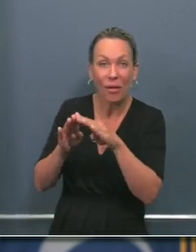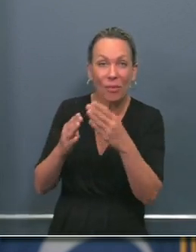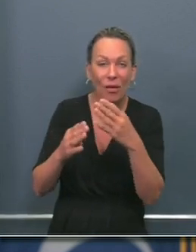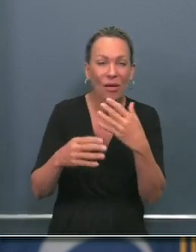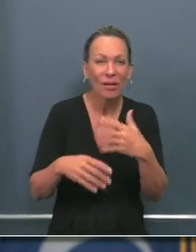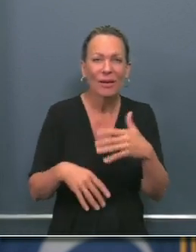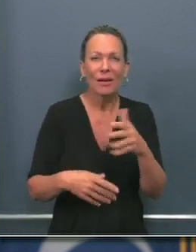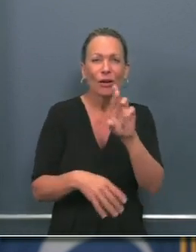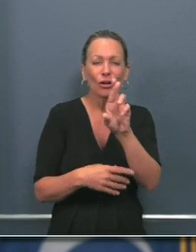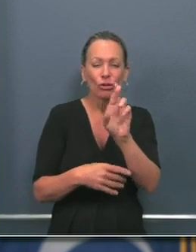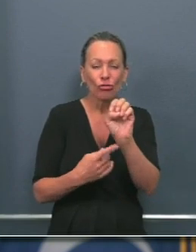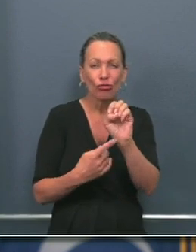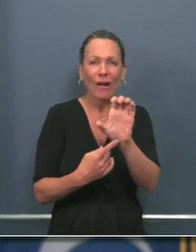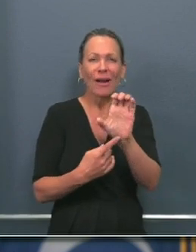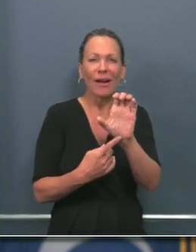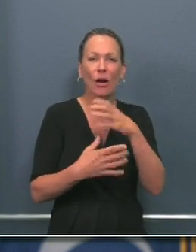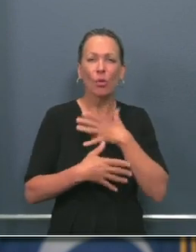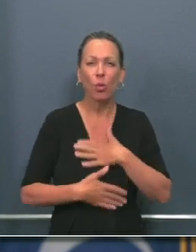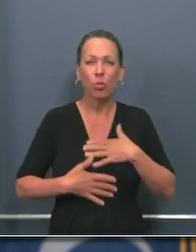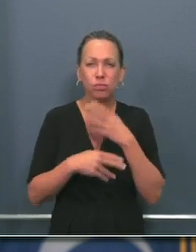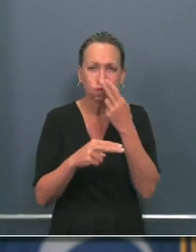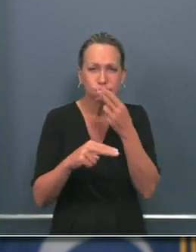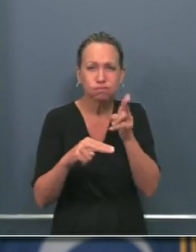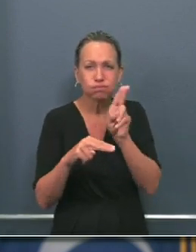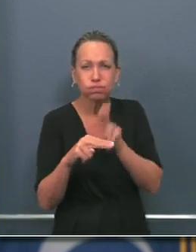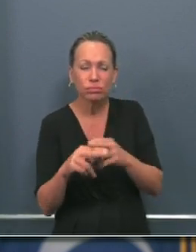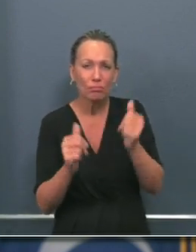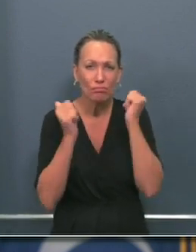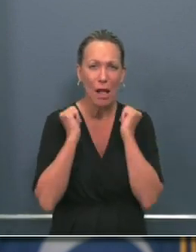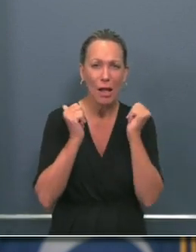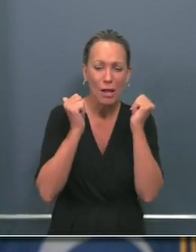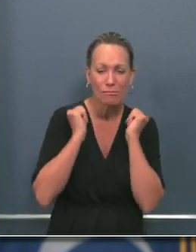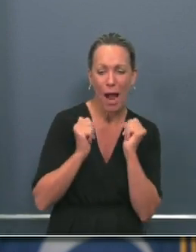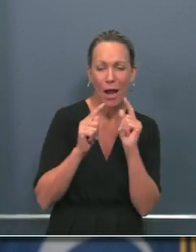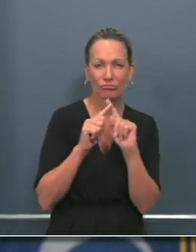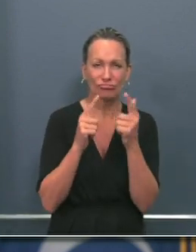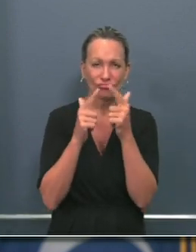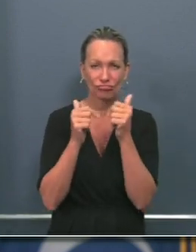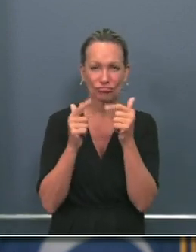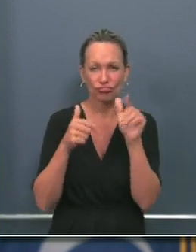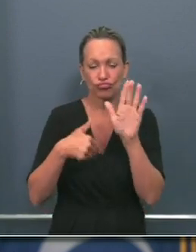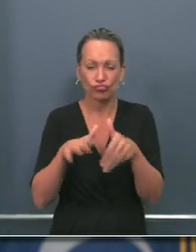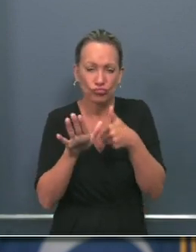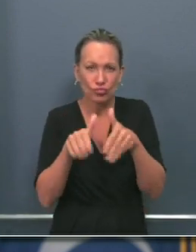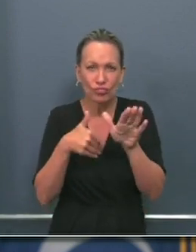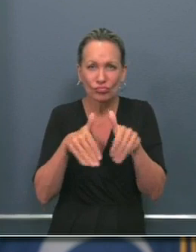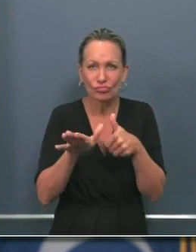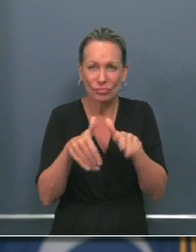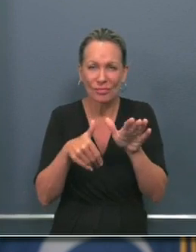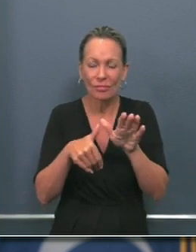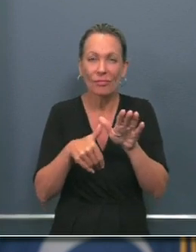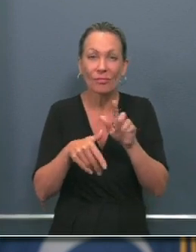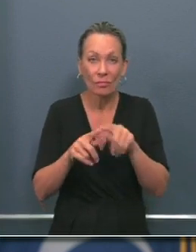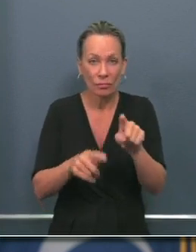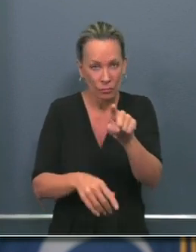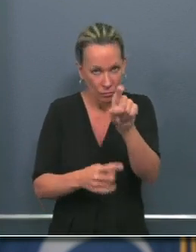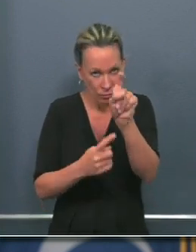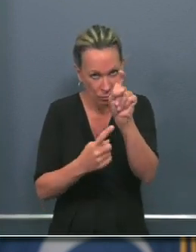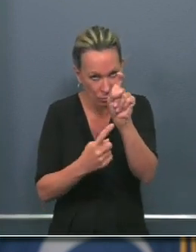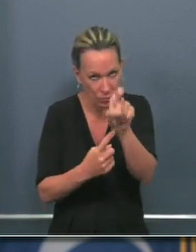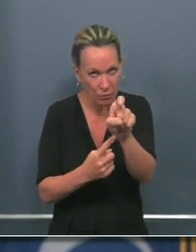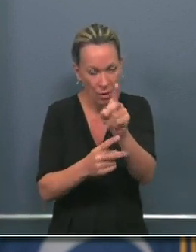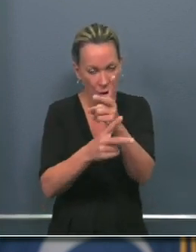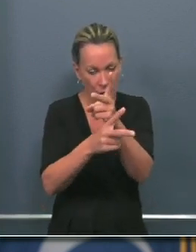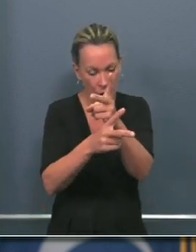reopen. It's just incumbent upon all of us to practice what we preach and to continue to do what we must to keep